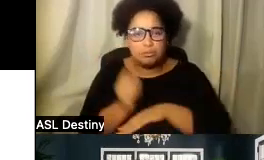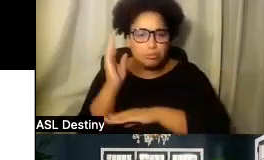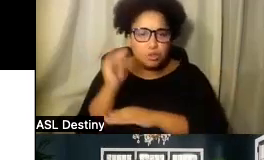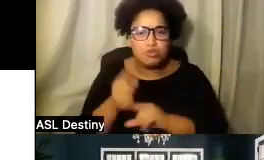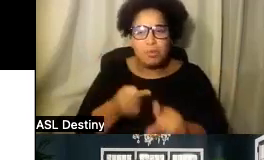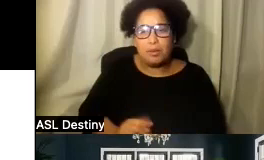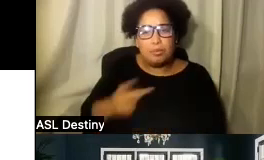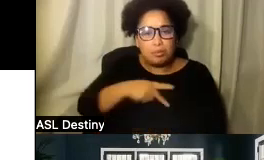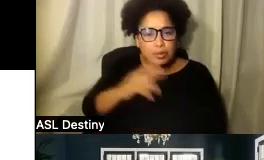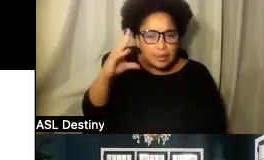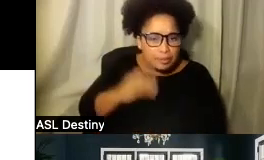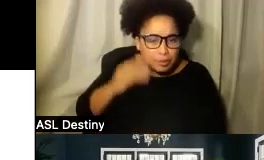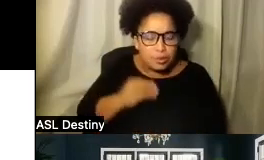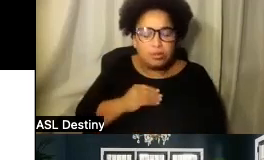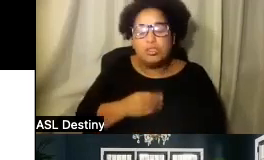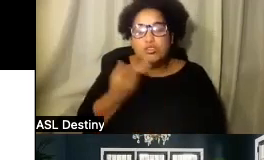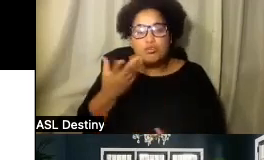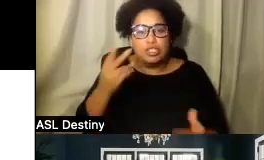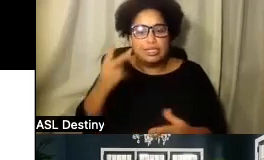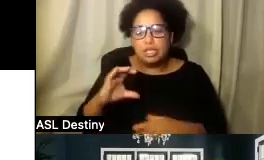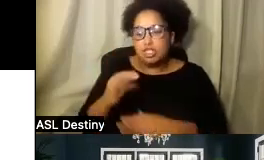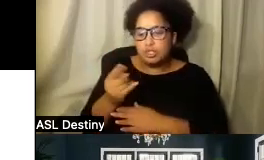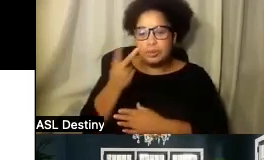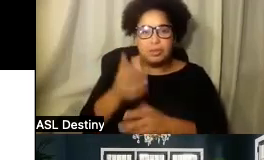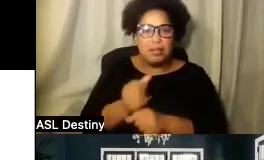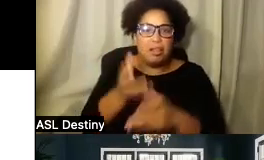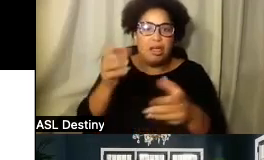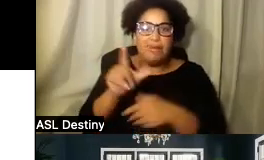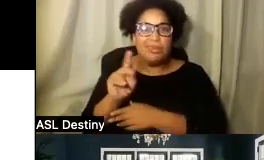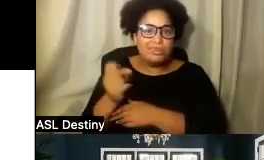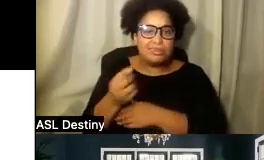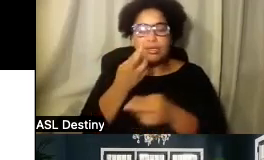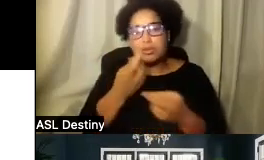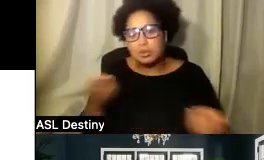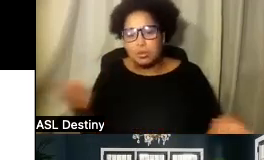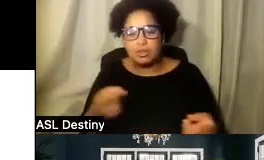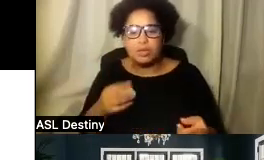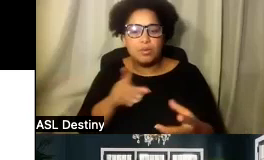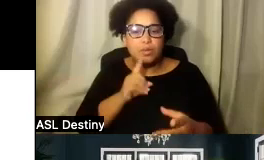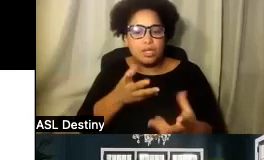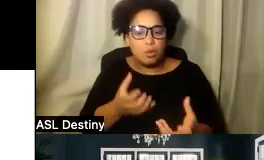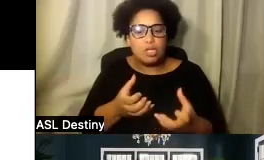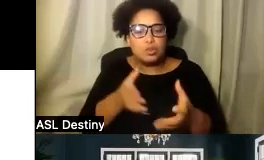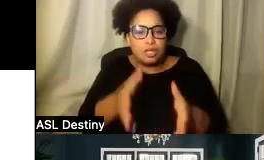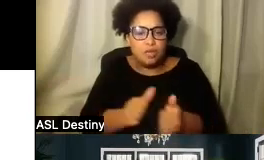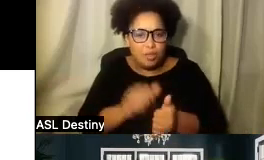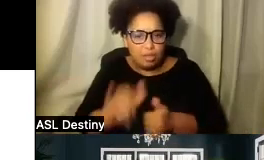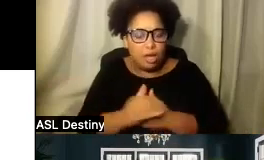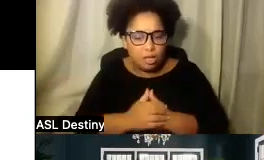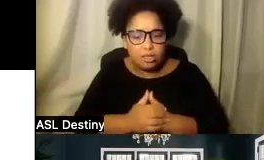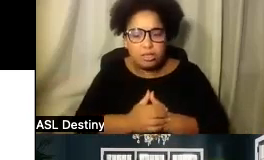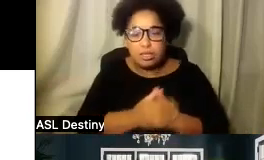personal experience. Obviously, you're seeing through the chat, you'll get a lot of links and resources. And that's what we want to leave you with is, one,